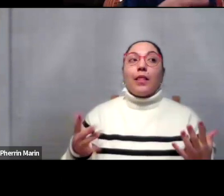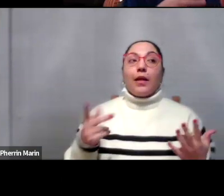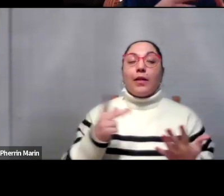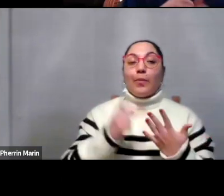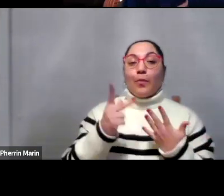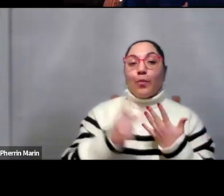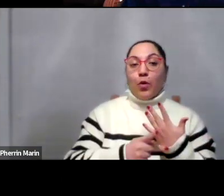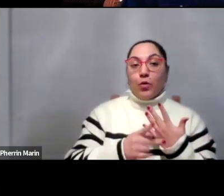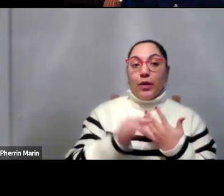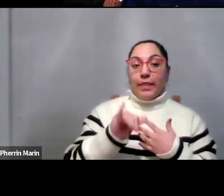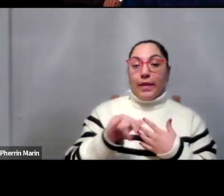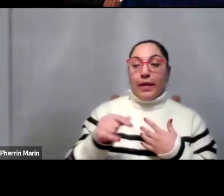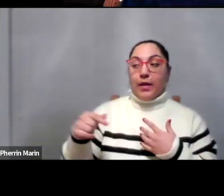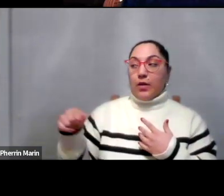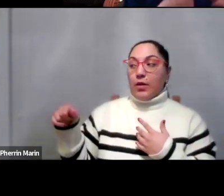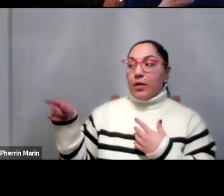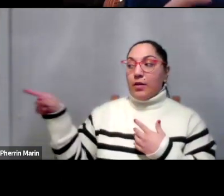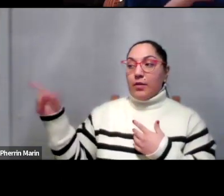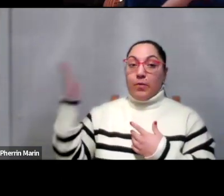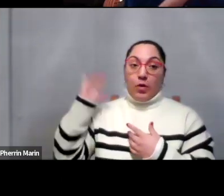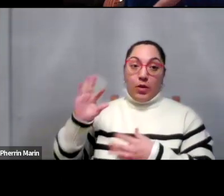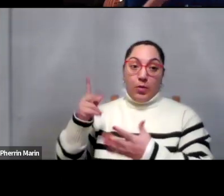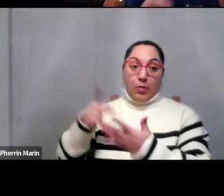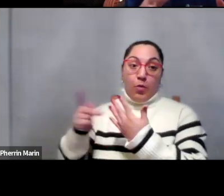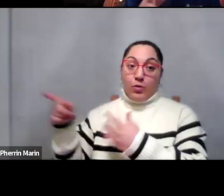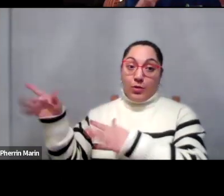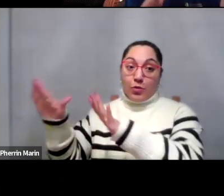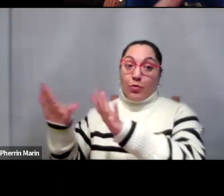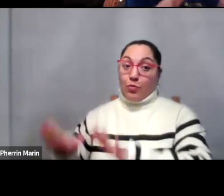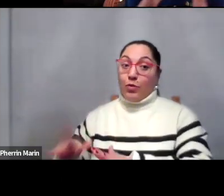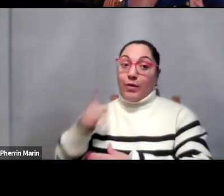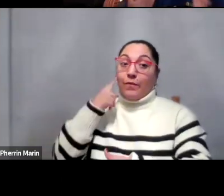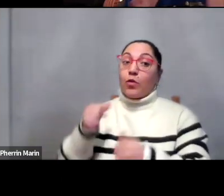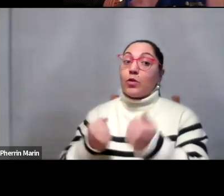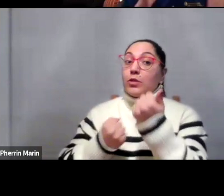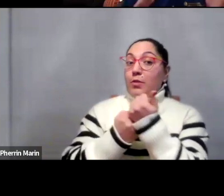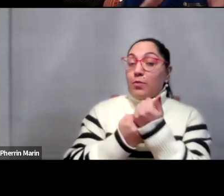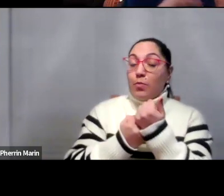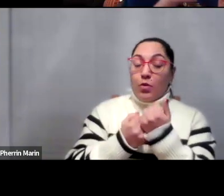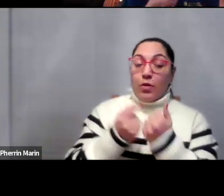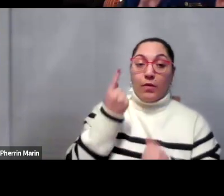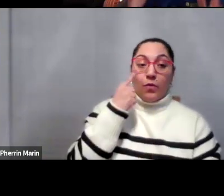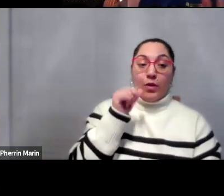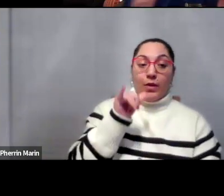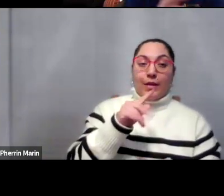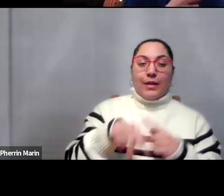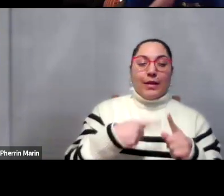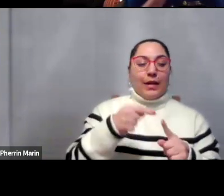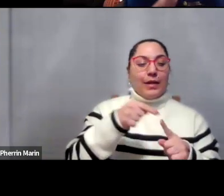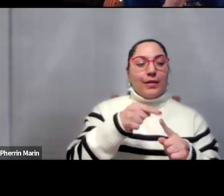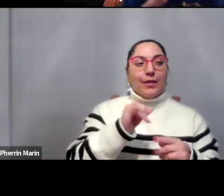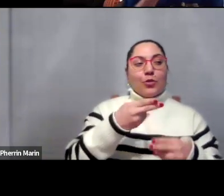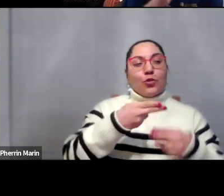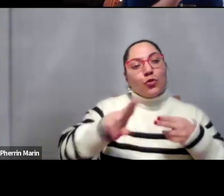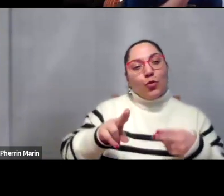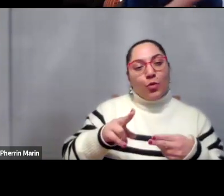programs that Sean discussed earlier are great supports in that kind of stopgap,